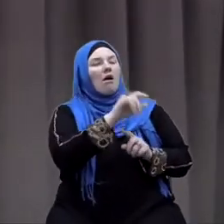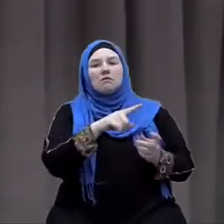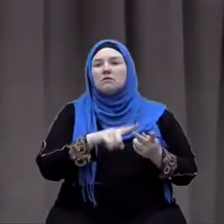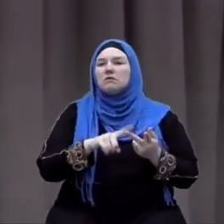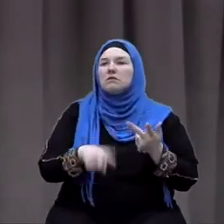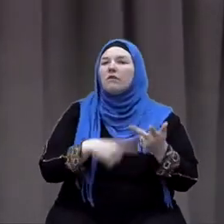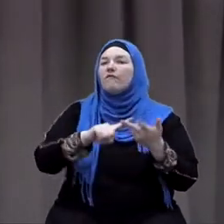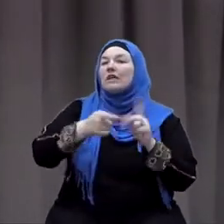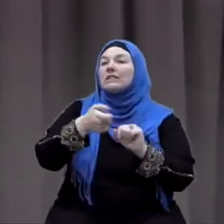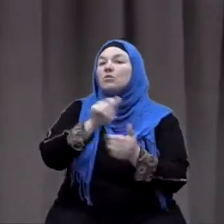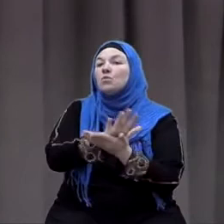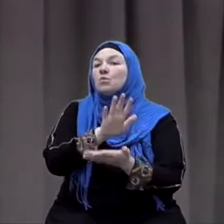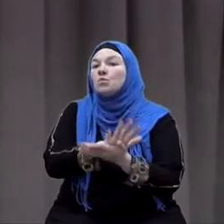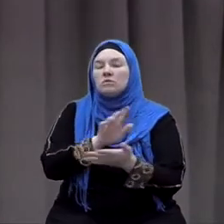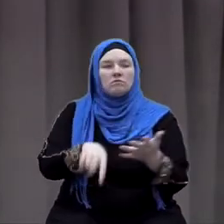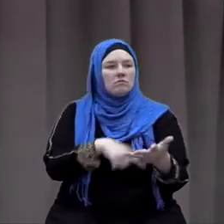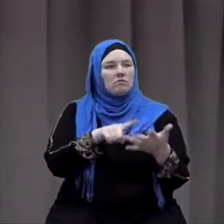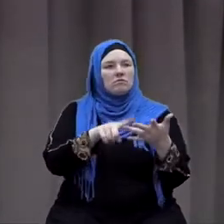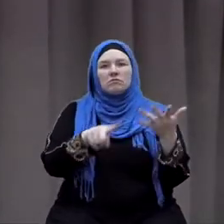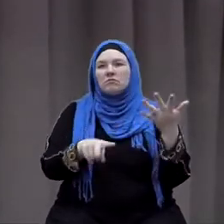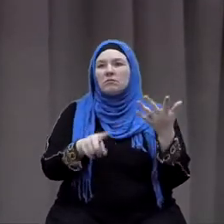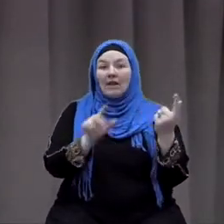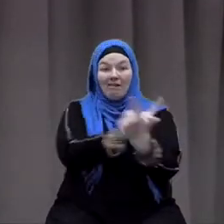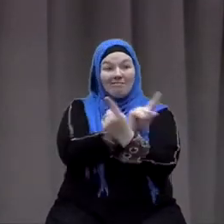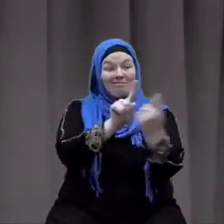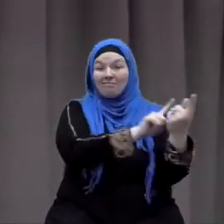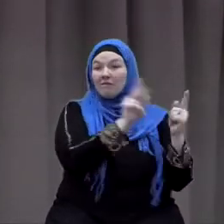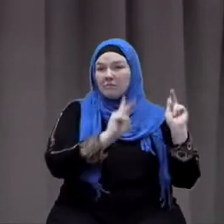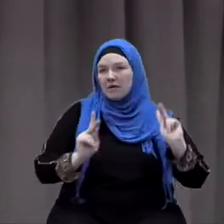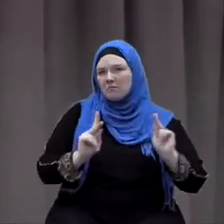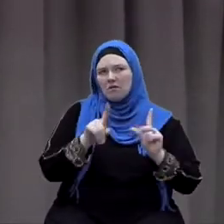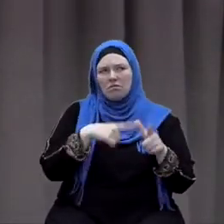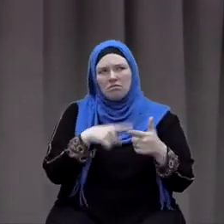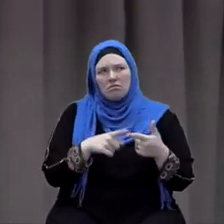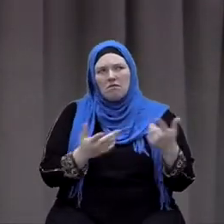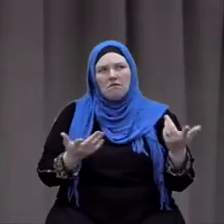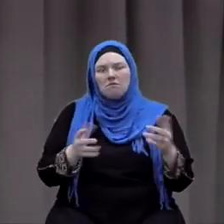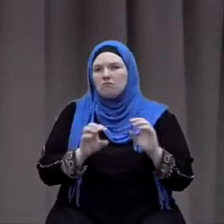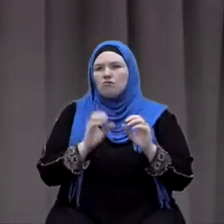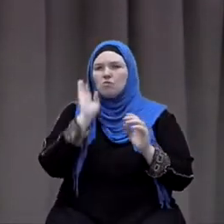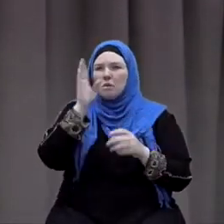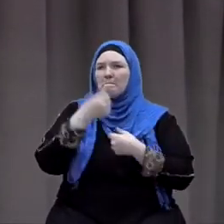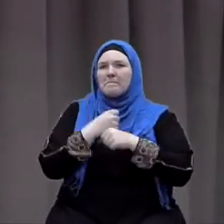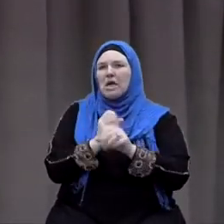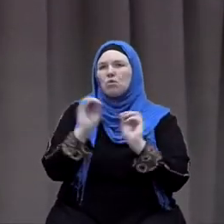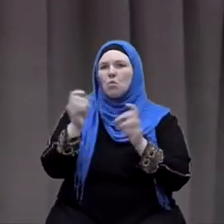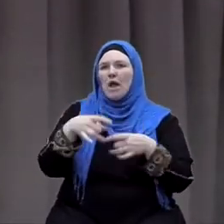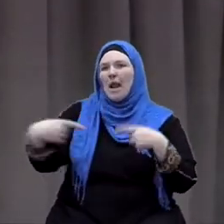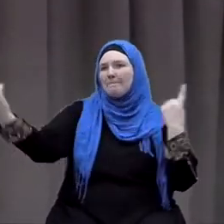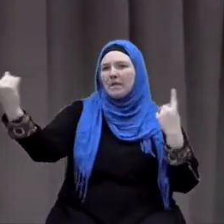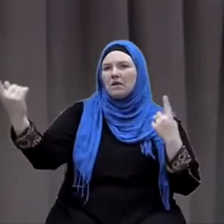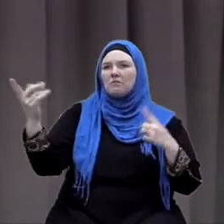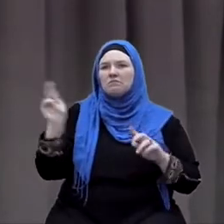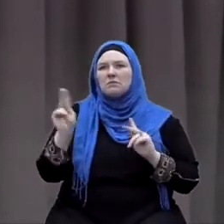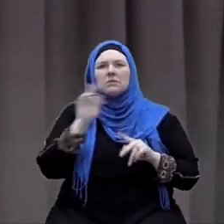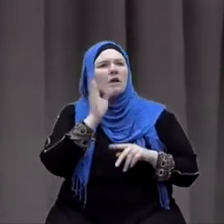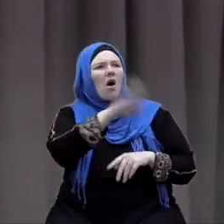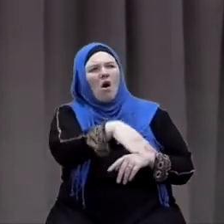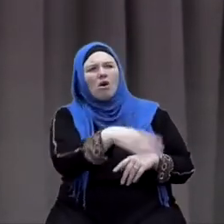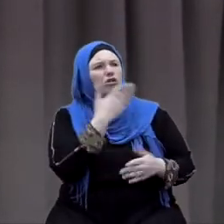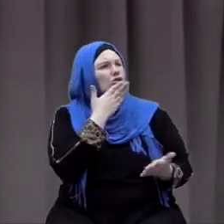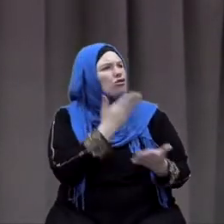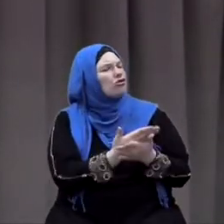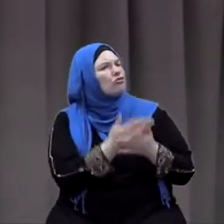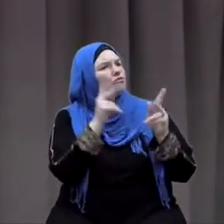losing? The only way that we survive as Muslims in this country is by expanding the